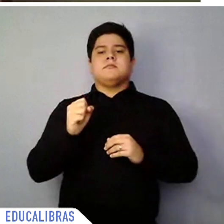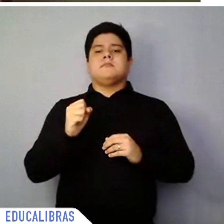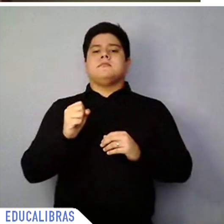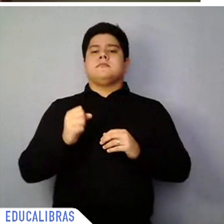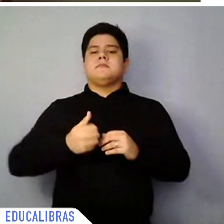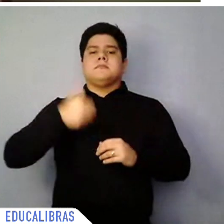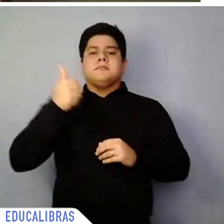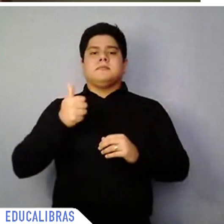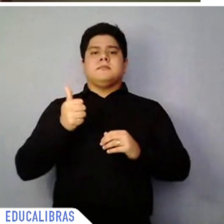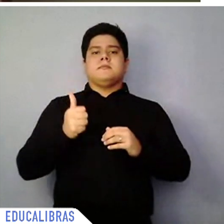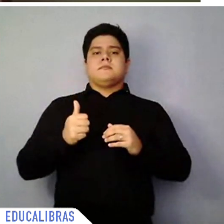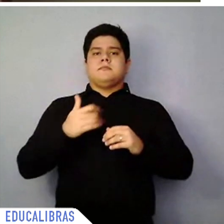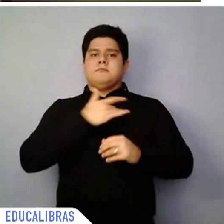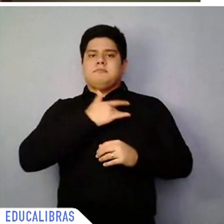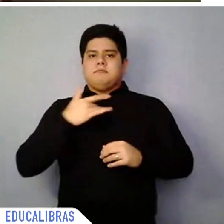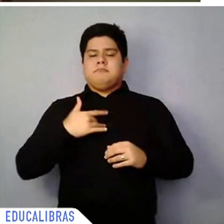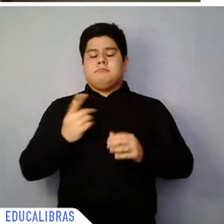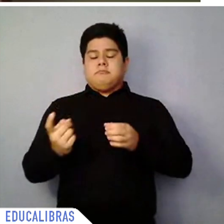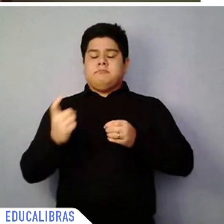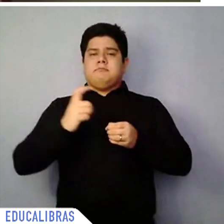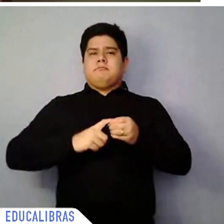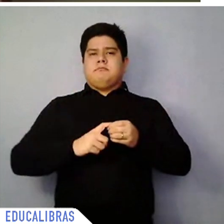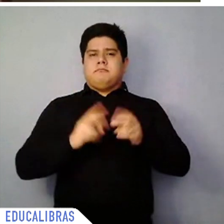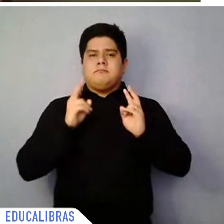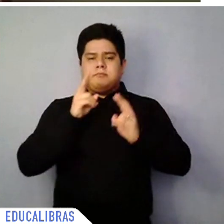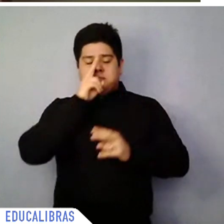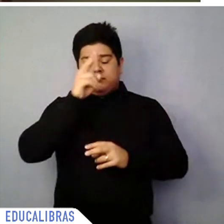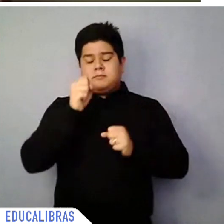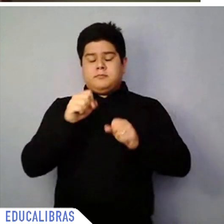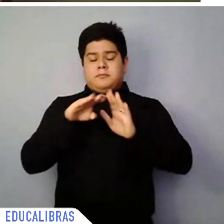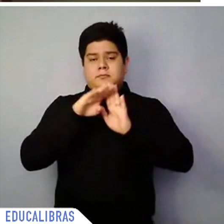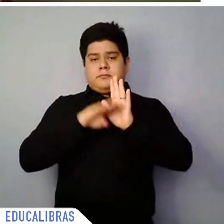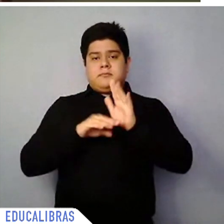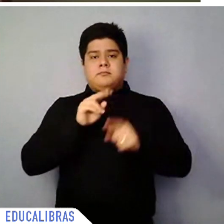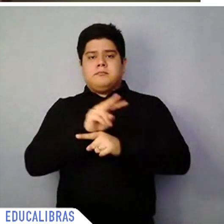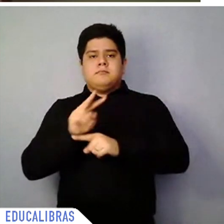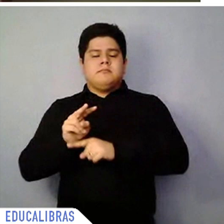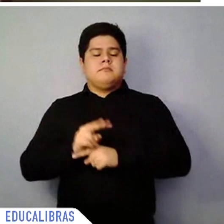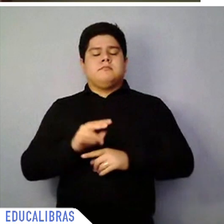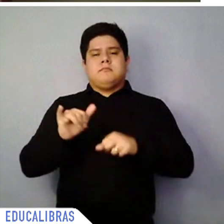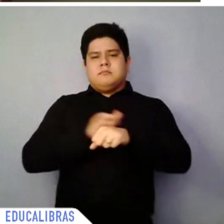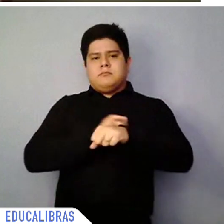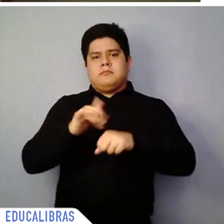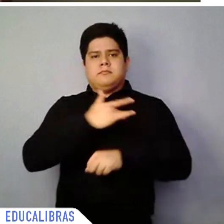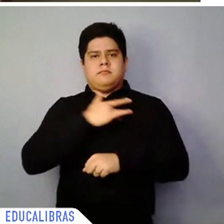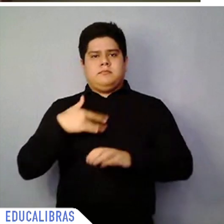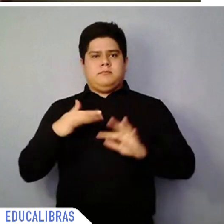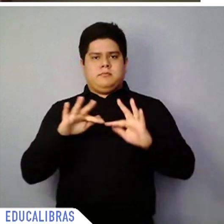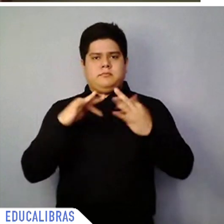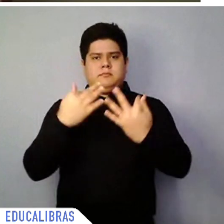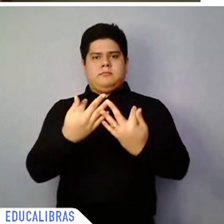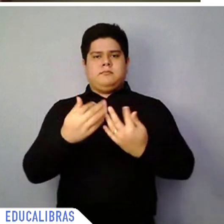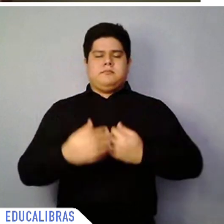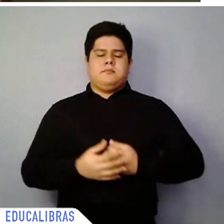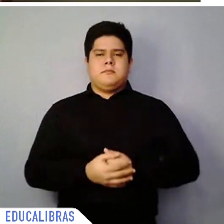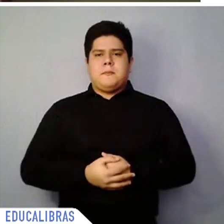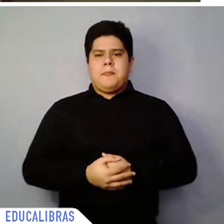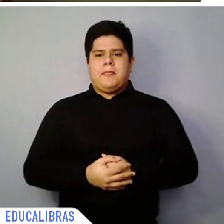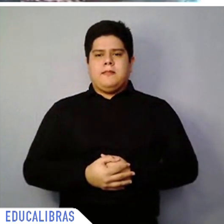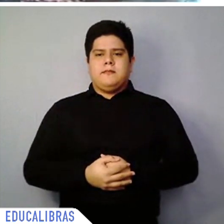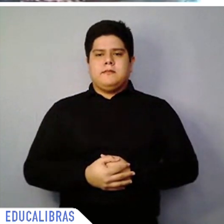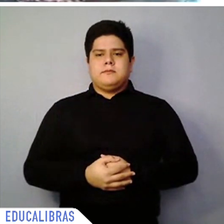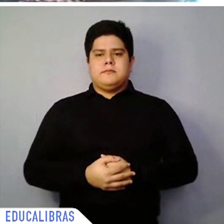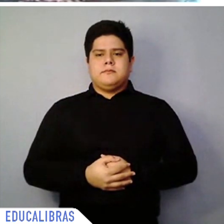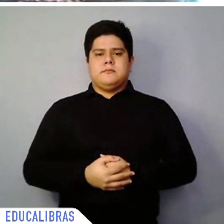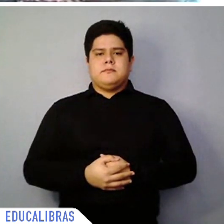the strengthening of primary health care. We need to recover this. We need this plan to be strengthened again.